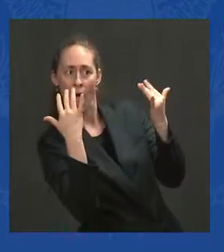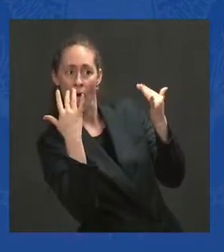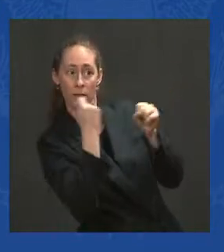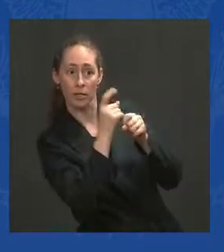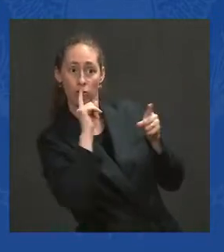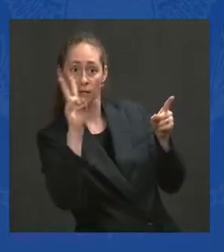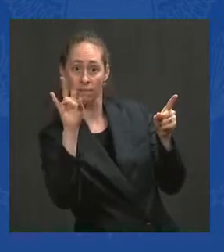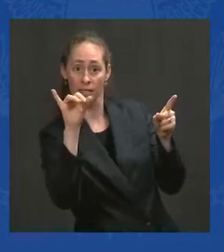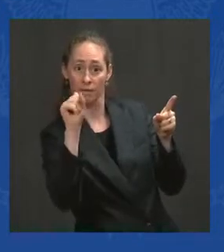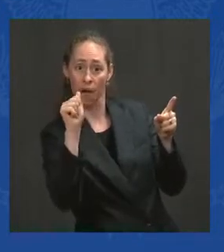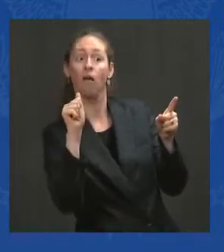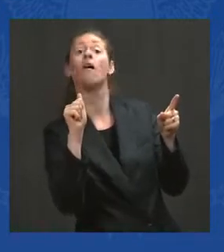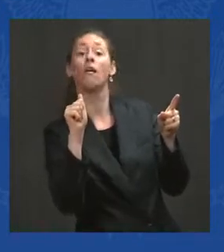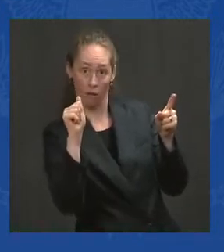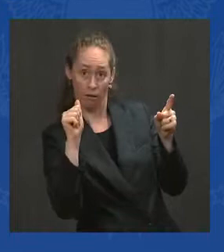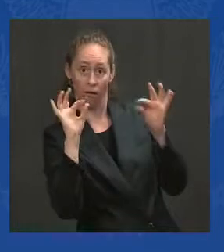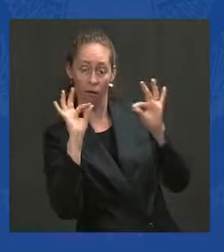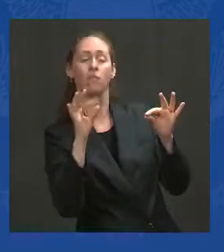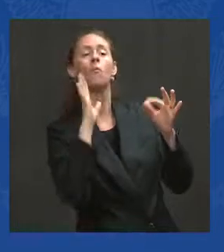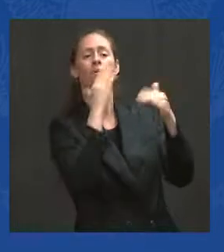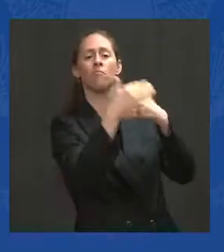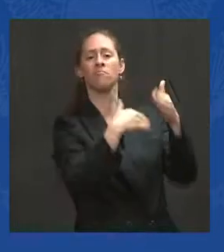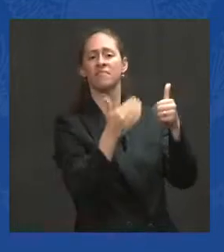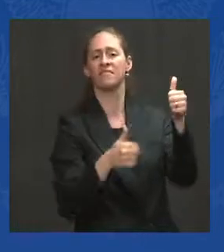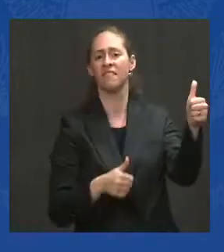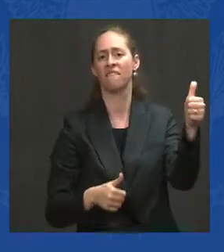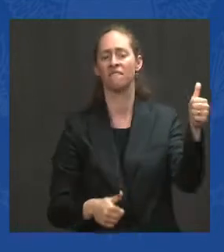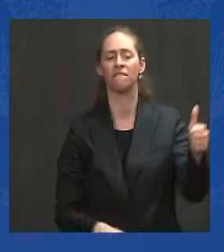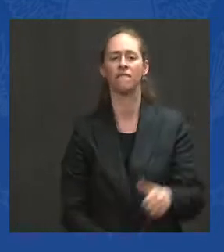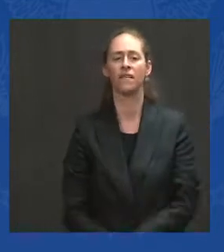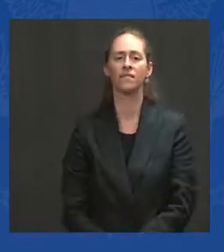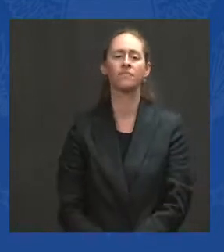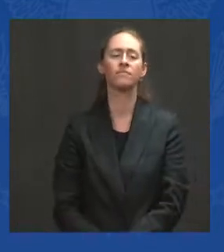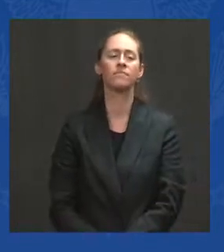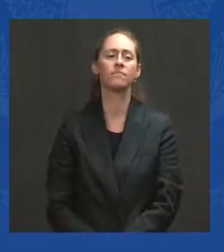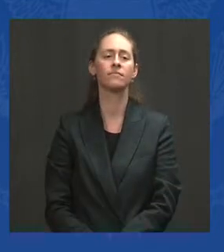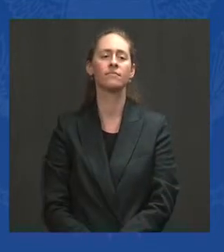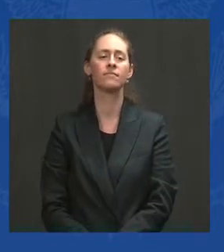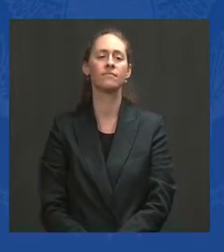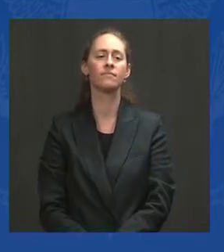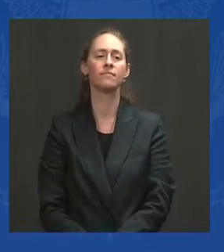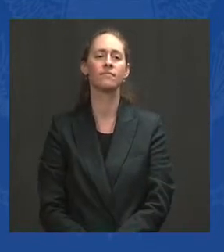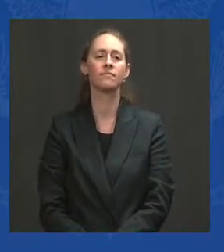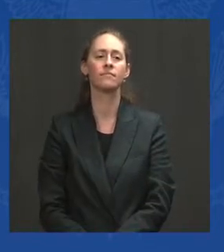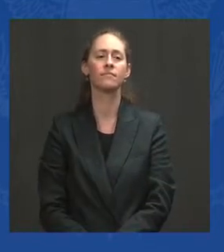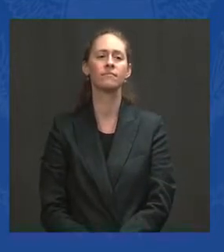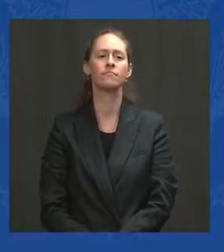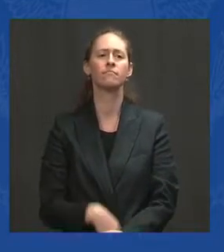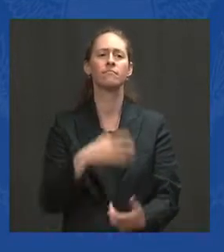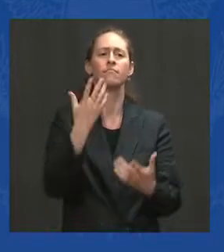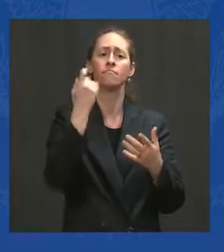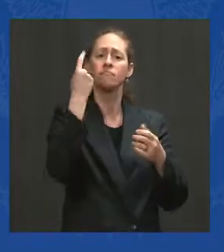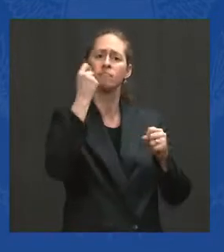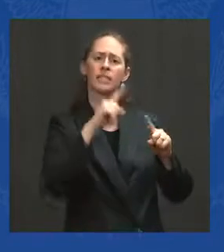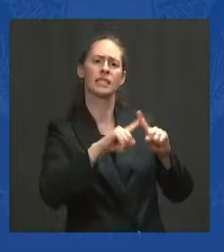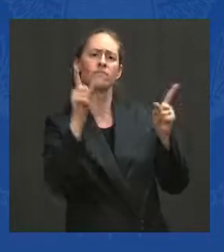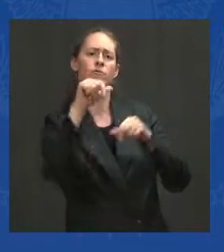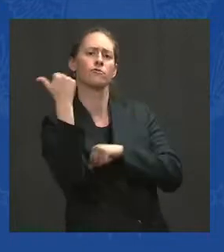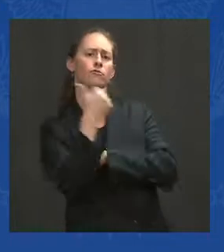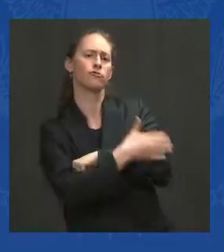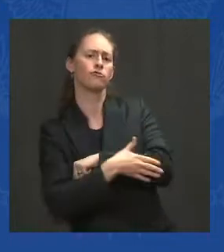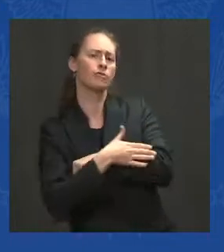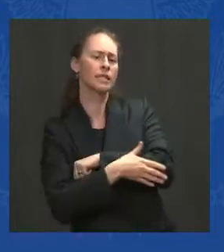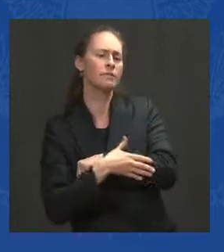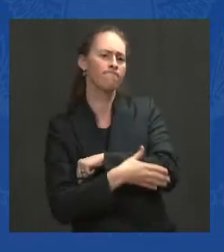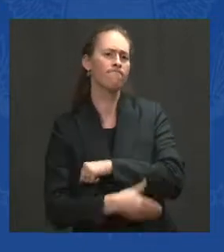U.S. facilities outside the continental United States, as well as in third countries, to host our Afghan allies if